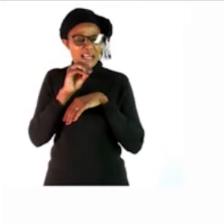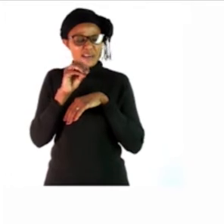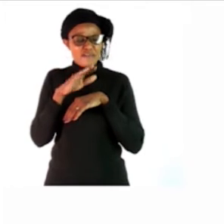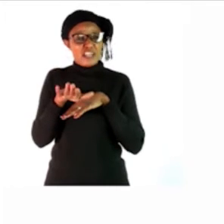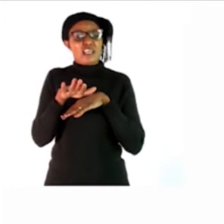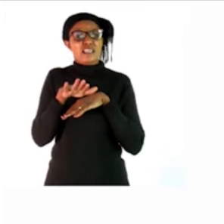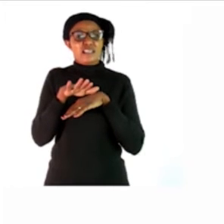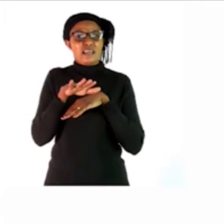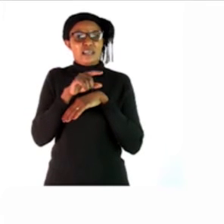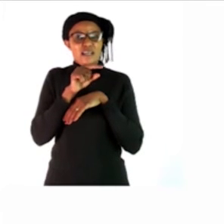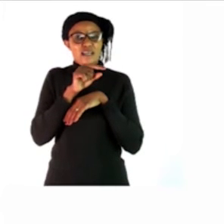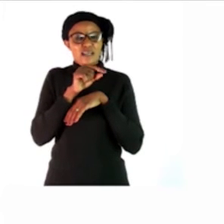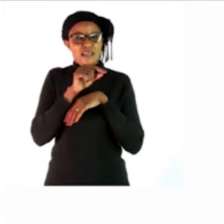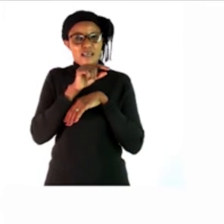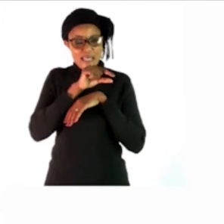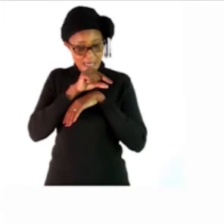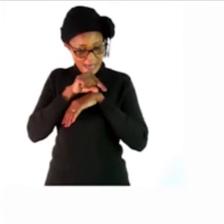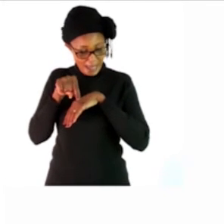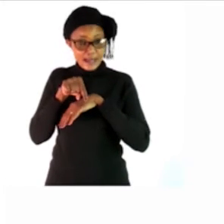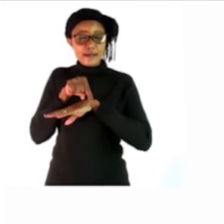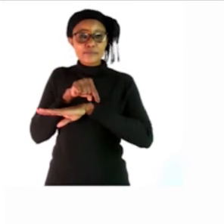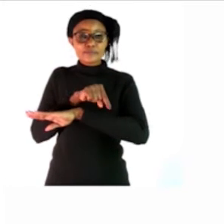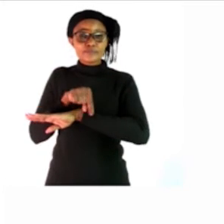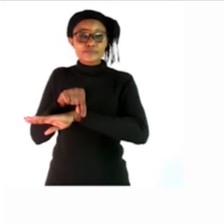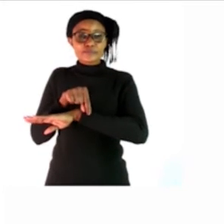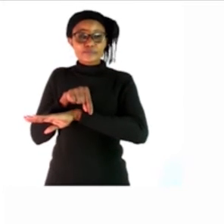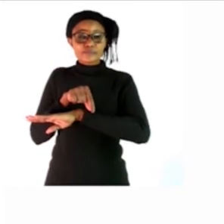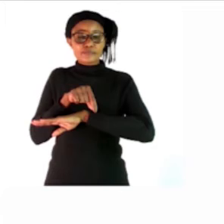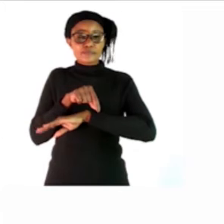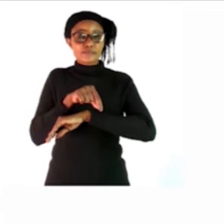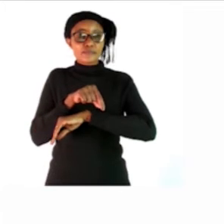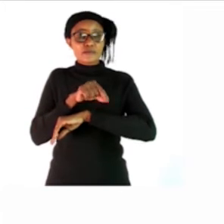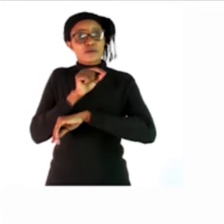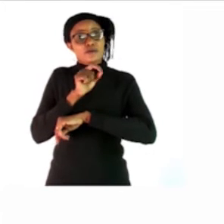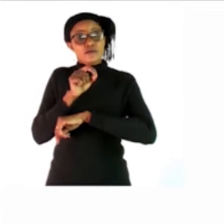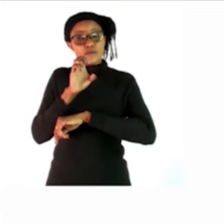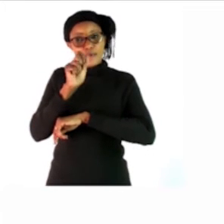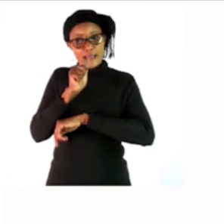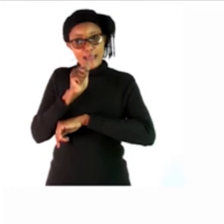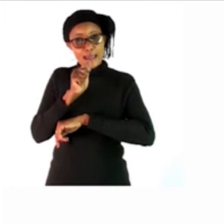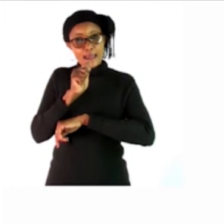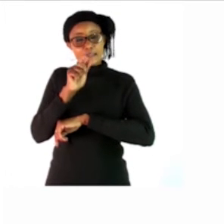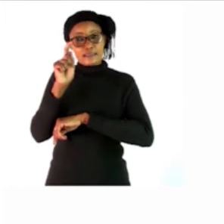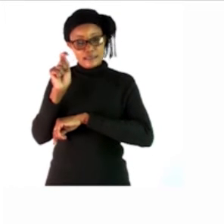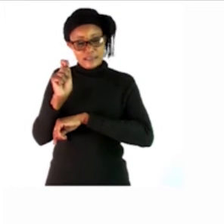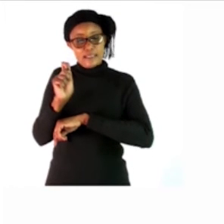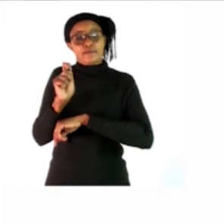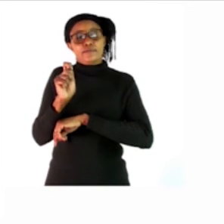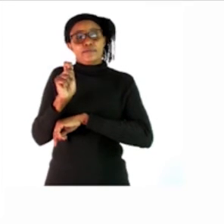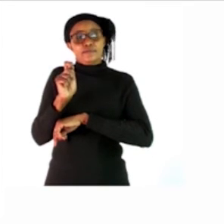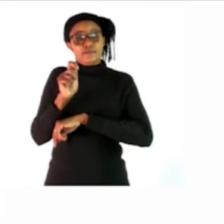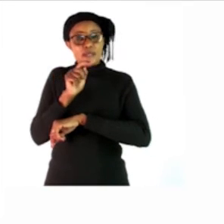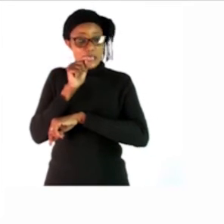picture. There's a line, then you will get the A, and you will get the T. So